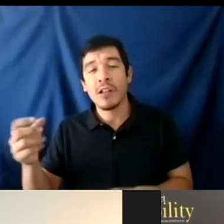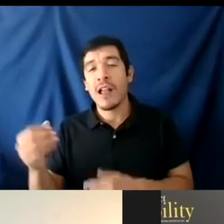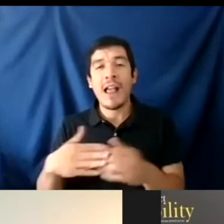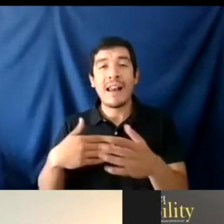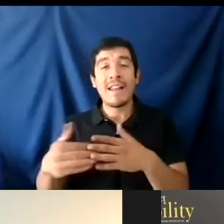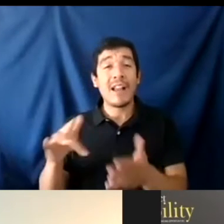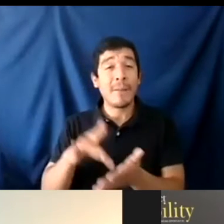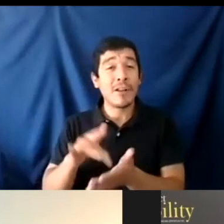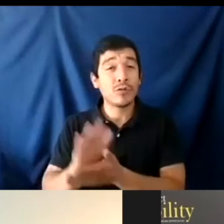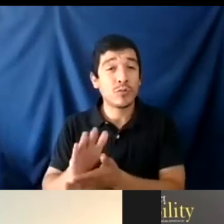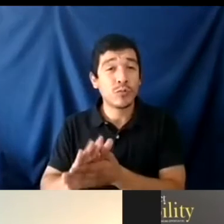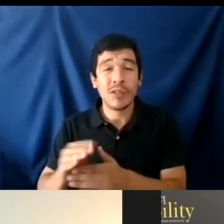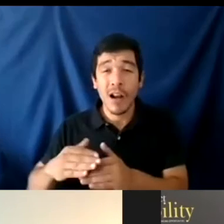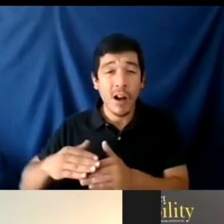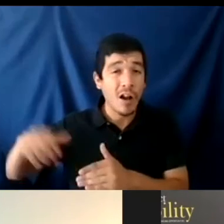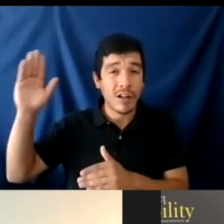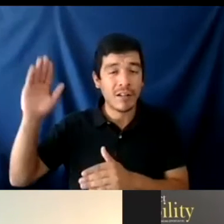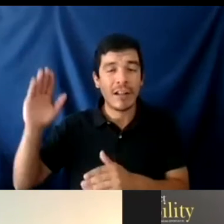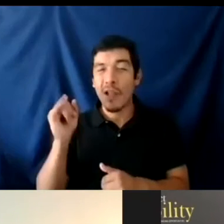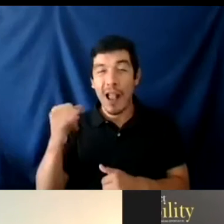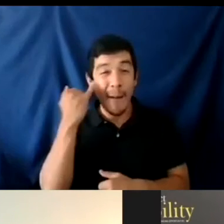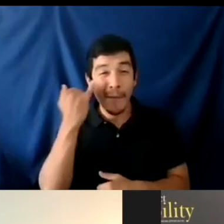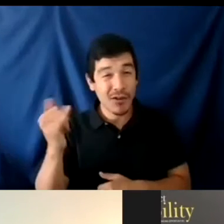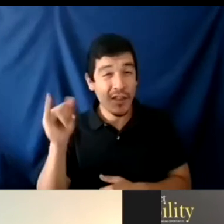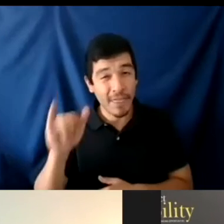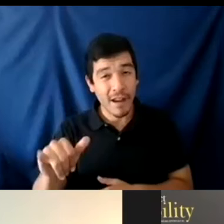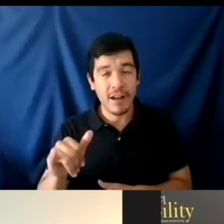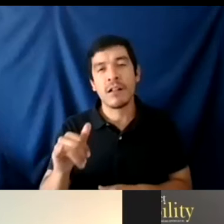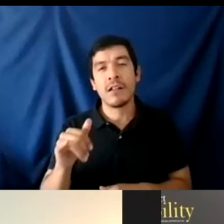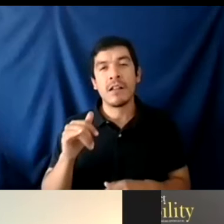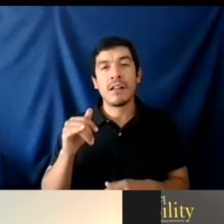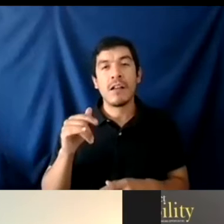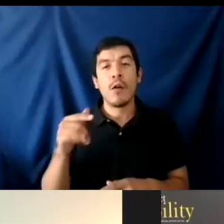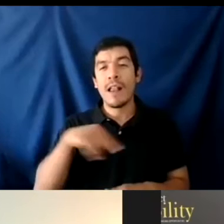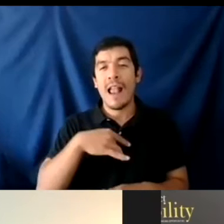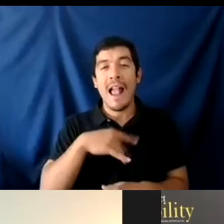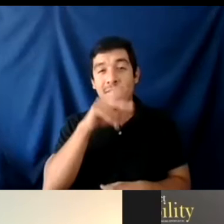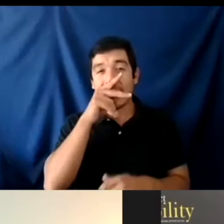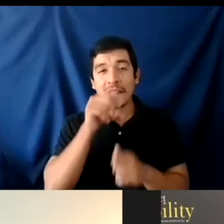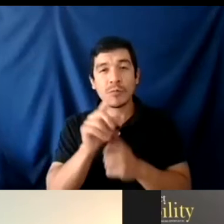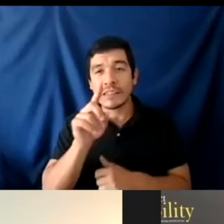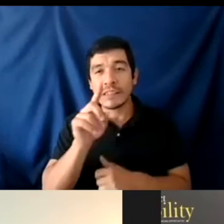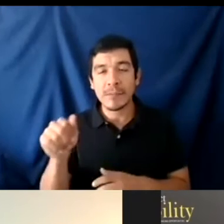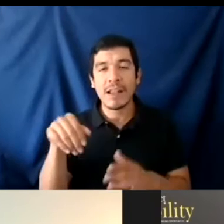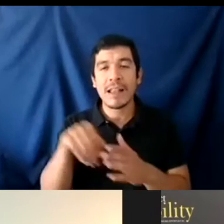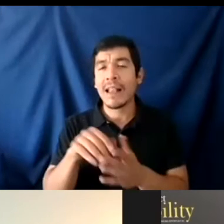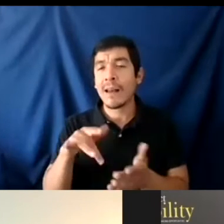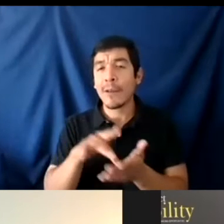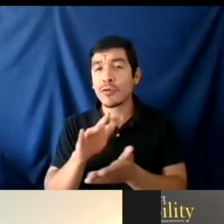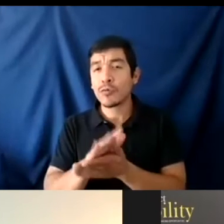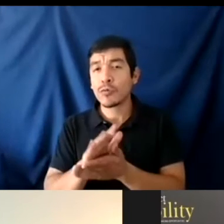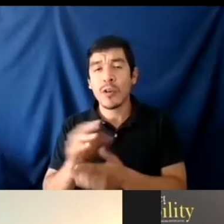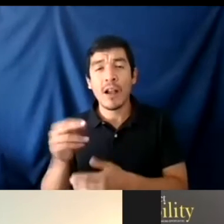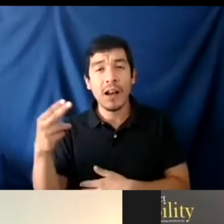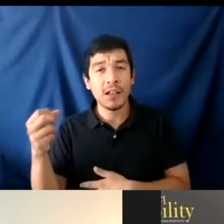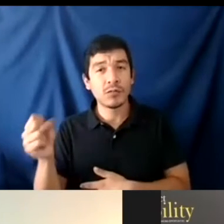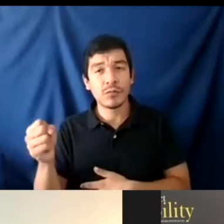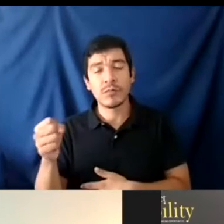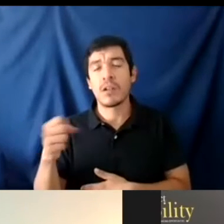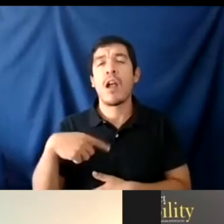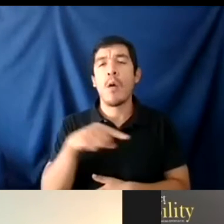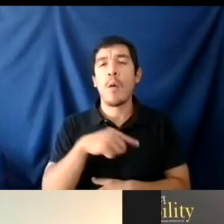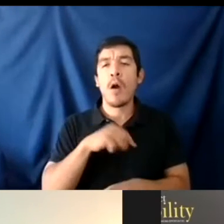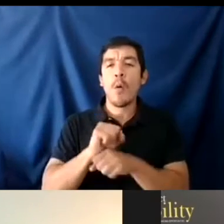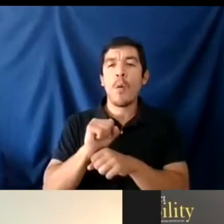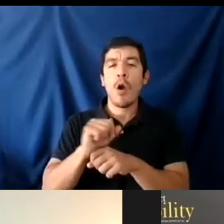middle school and on. So just imagine this. There are kids with disabilities in middle school and high school. We work